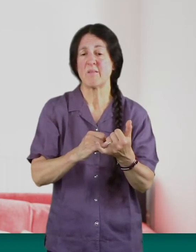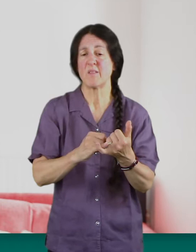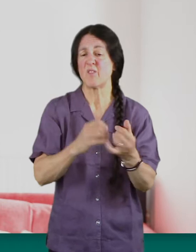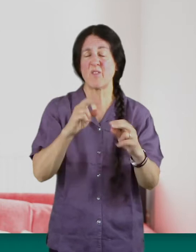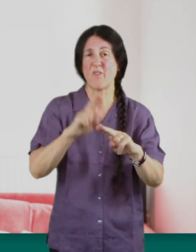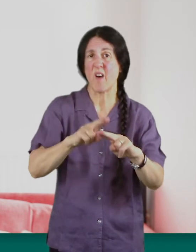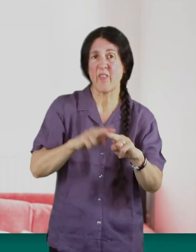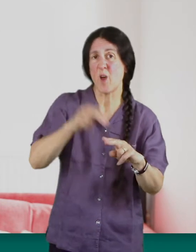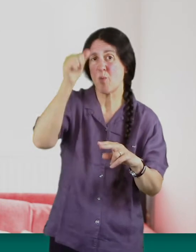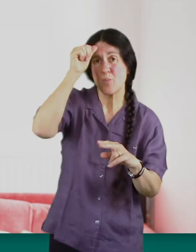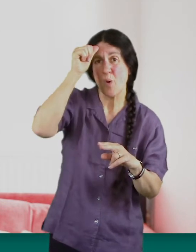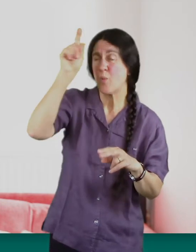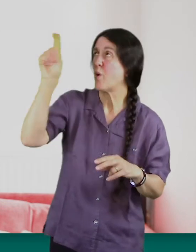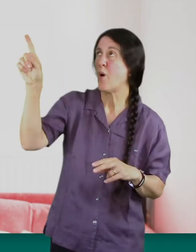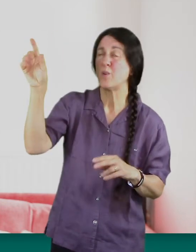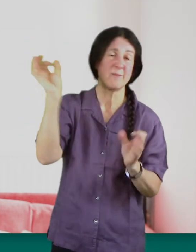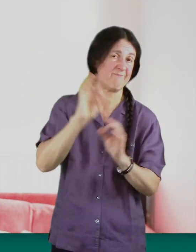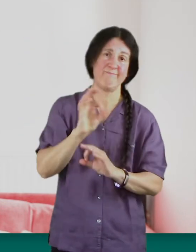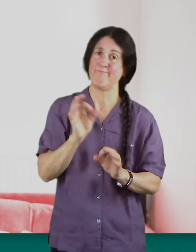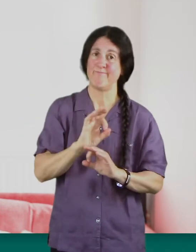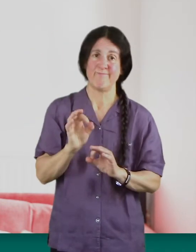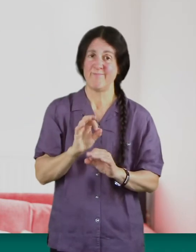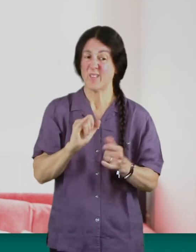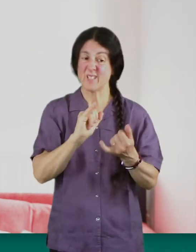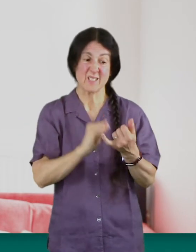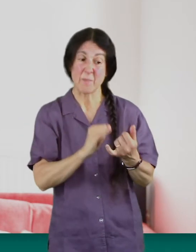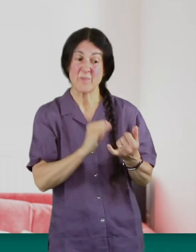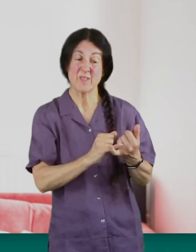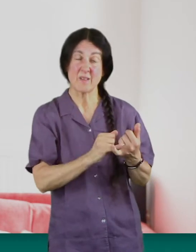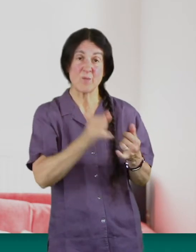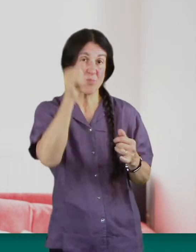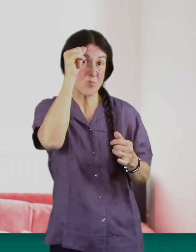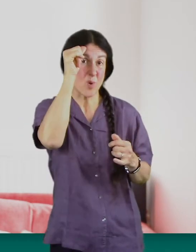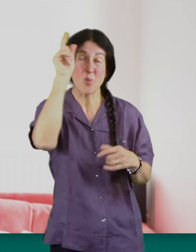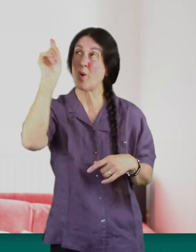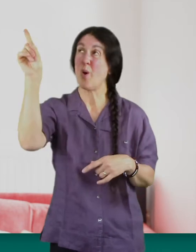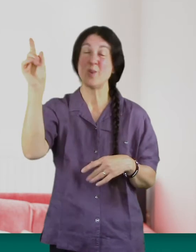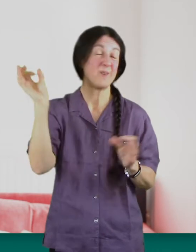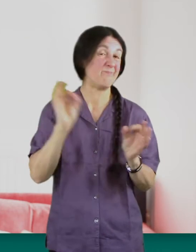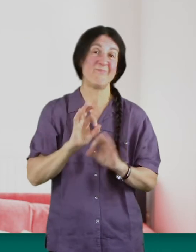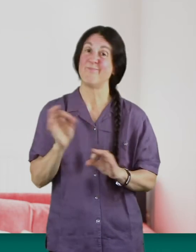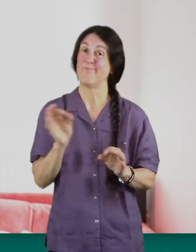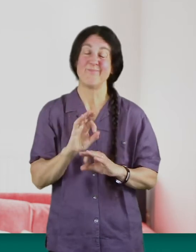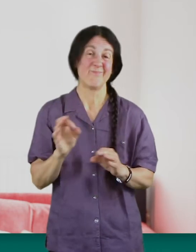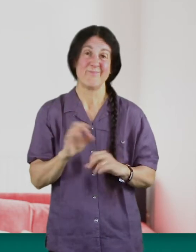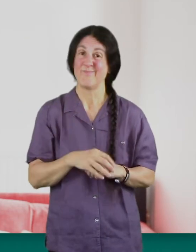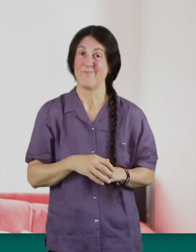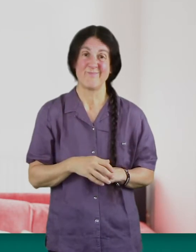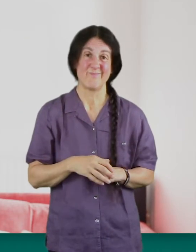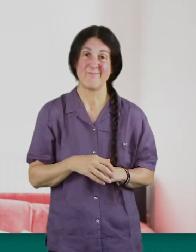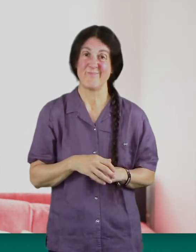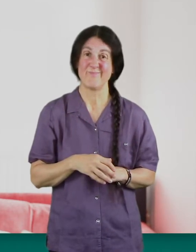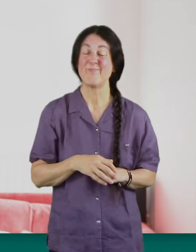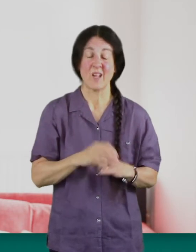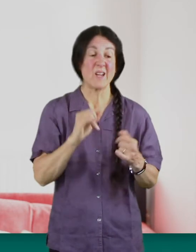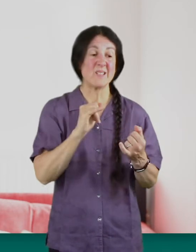and he has a mother who says yes to God, we know from that experience that Samson is also immersed in a